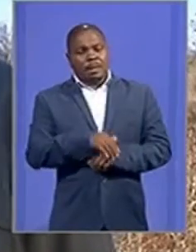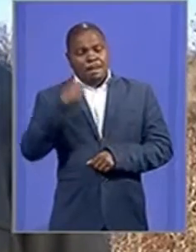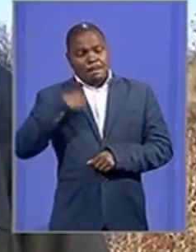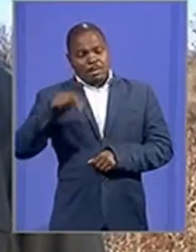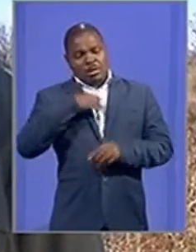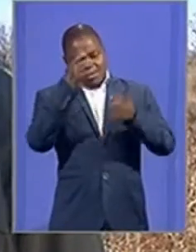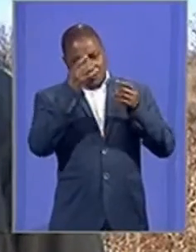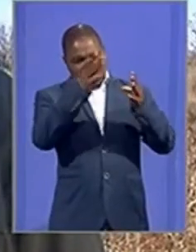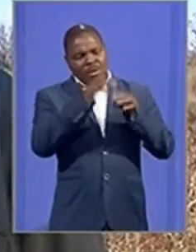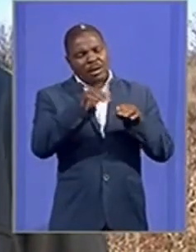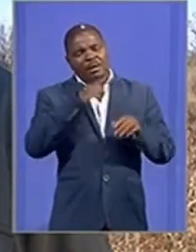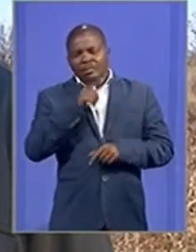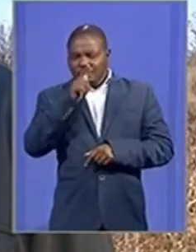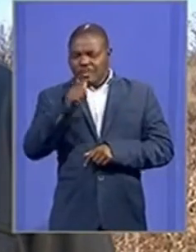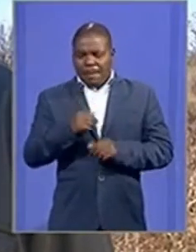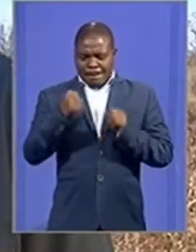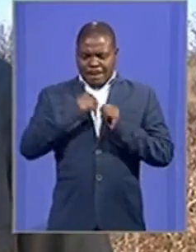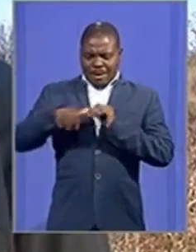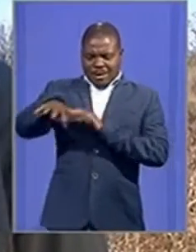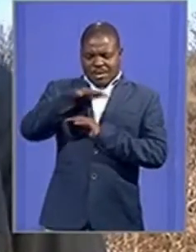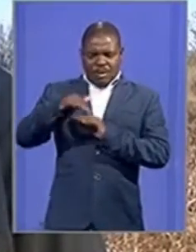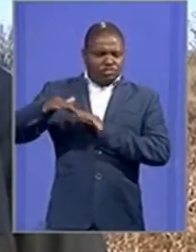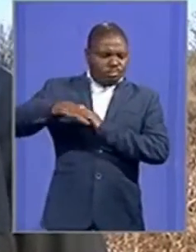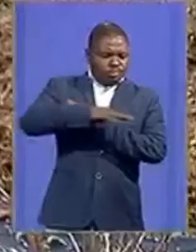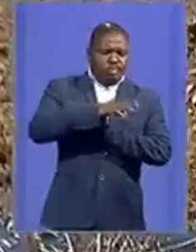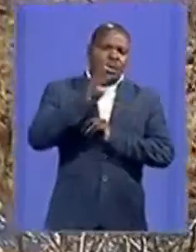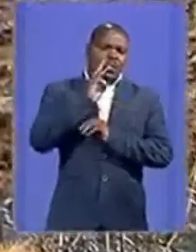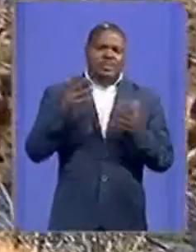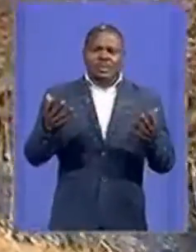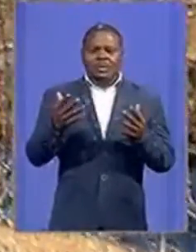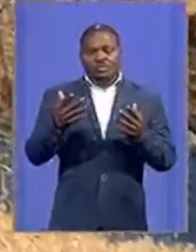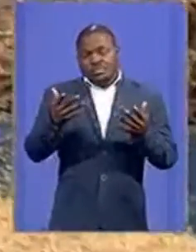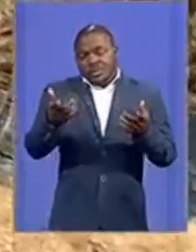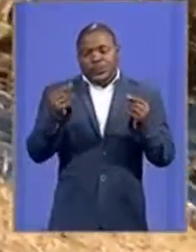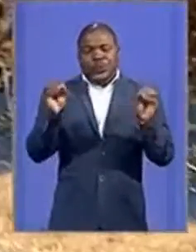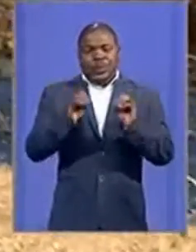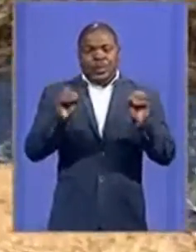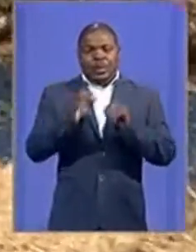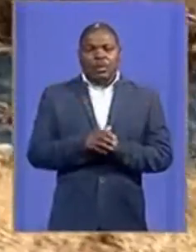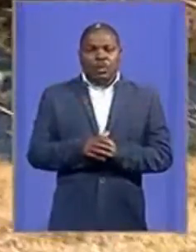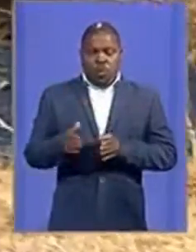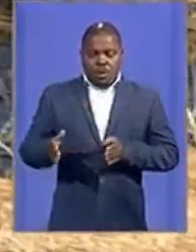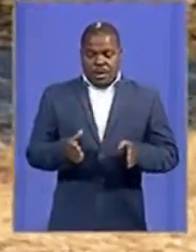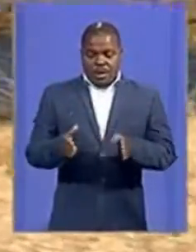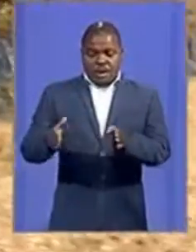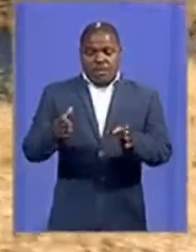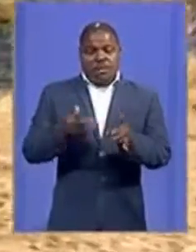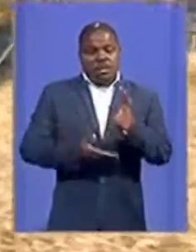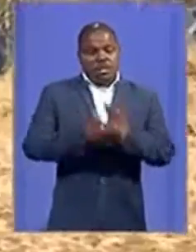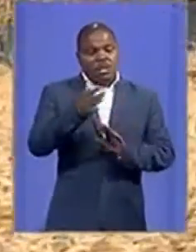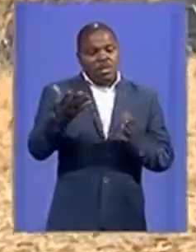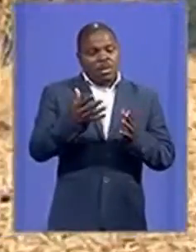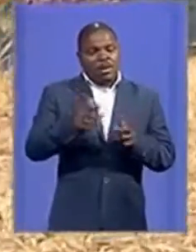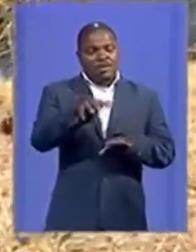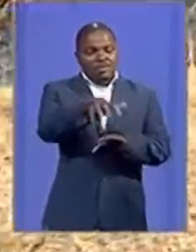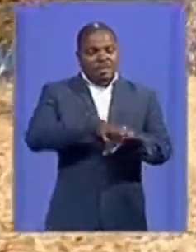There's a flow that is running on my space, and nobody did anything. Karolo ya noka ya loop sprayed yeo e elelago go ya polaseng ya gagwe le